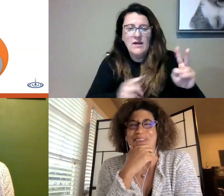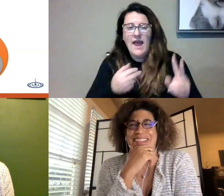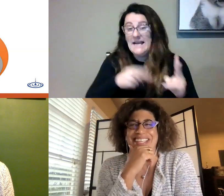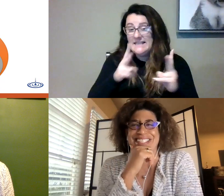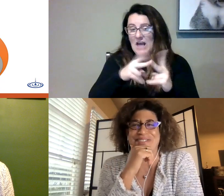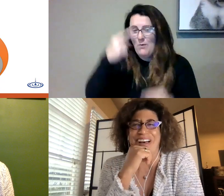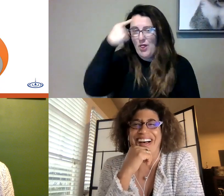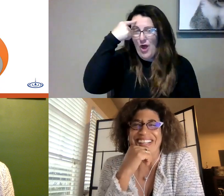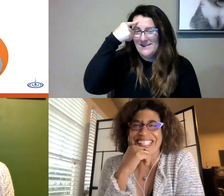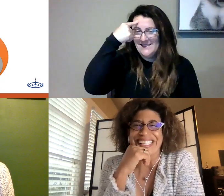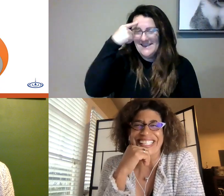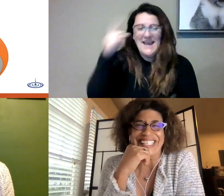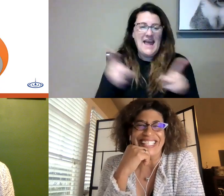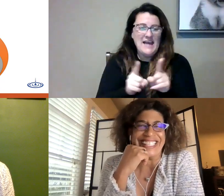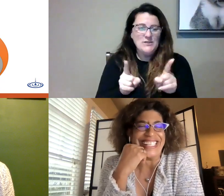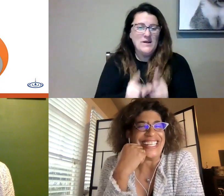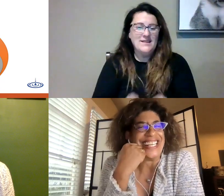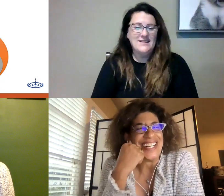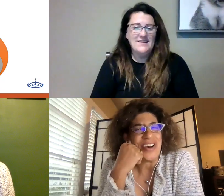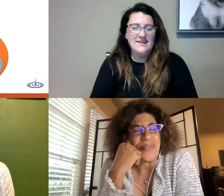thoughts about these as well.